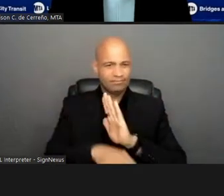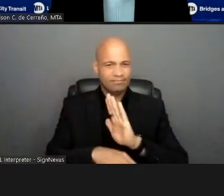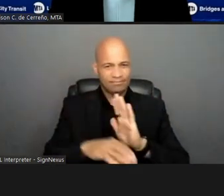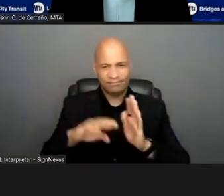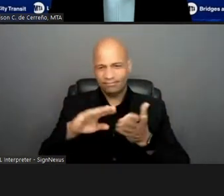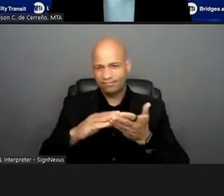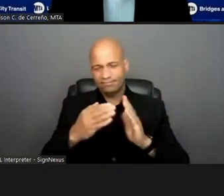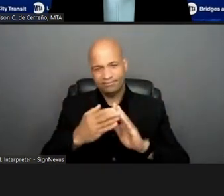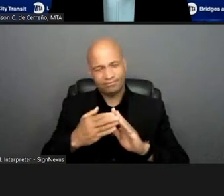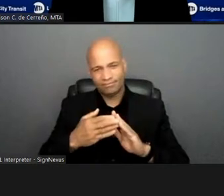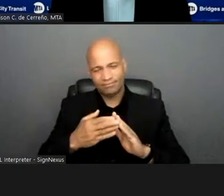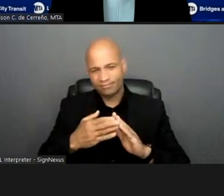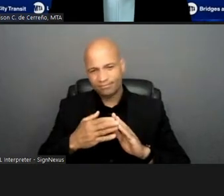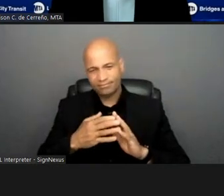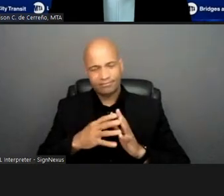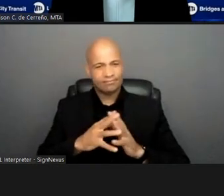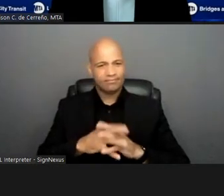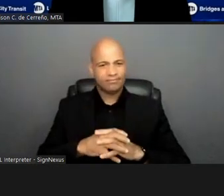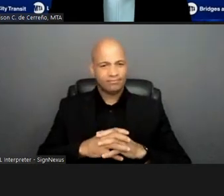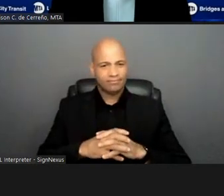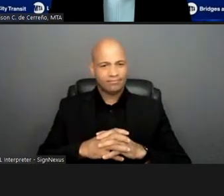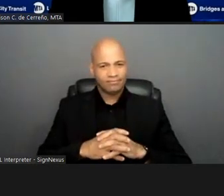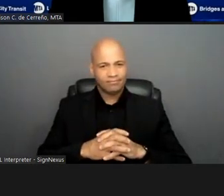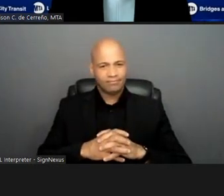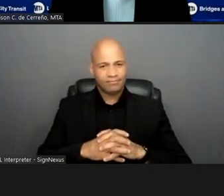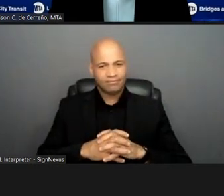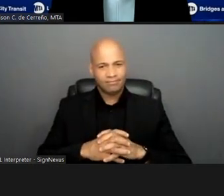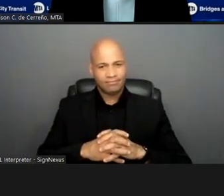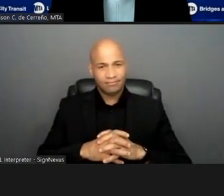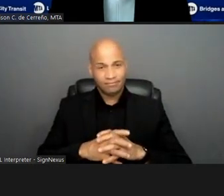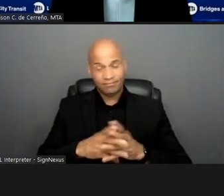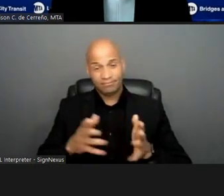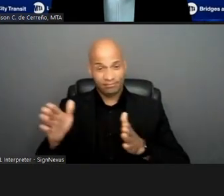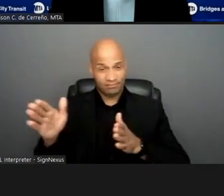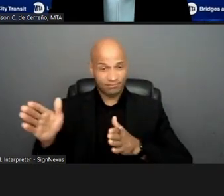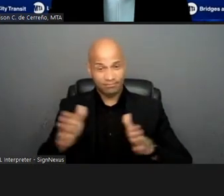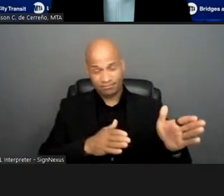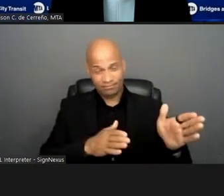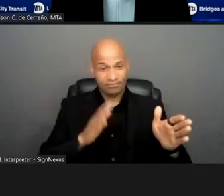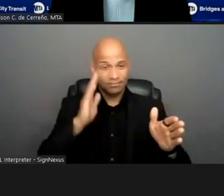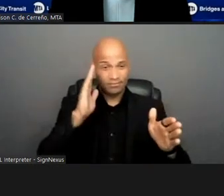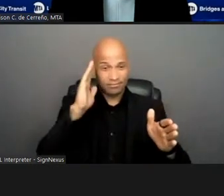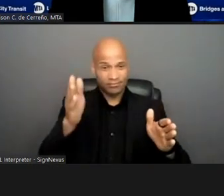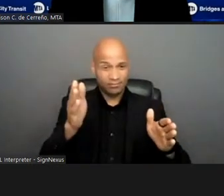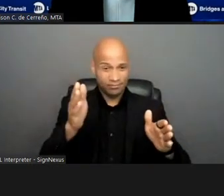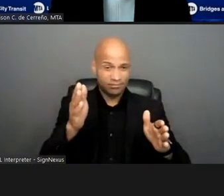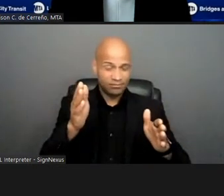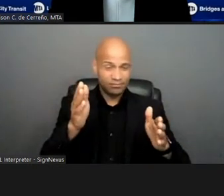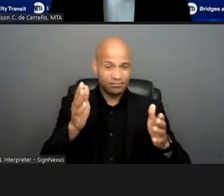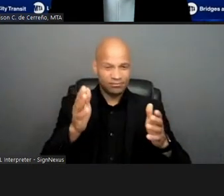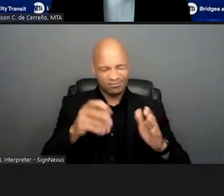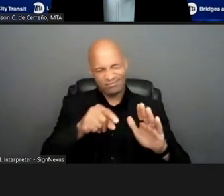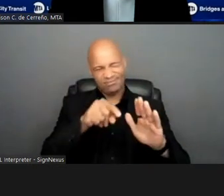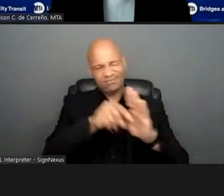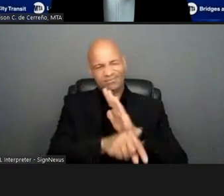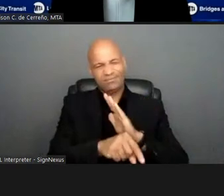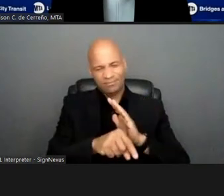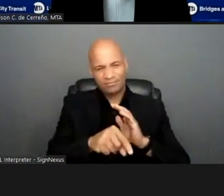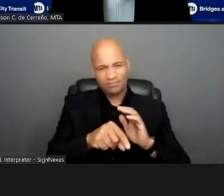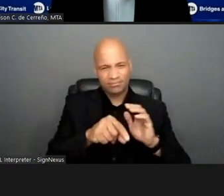overall economy this plan will kill the goose that laid the gold in it